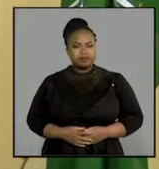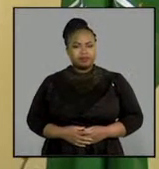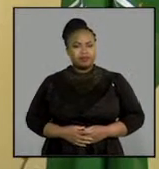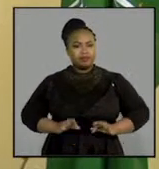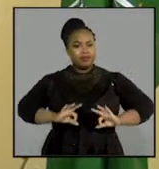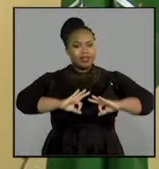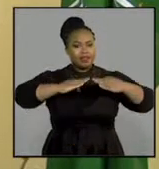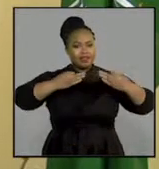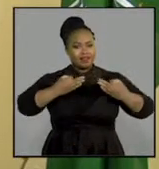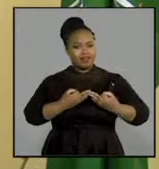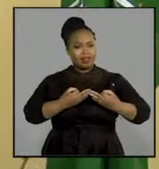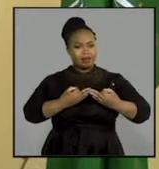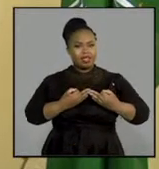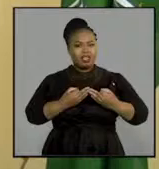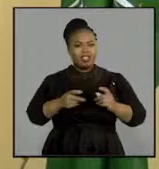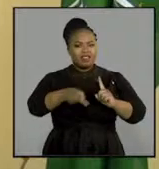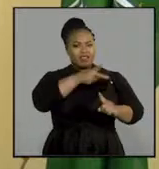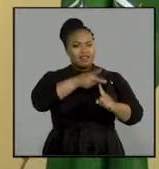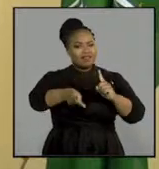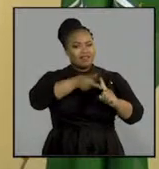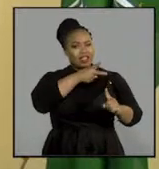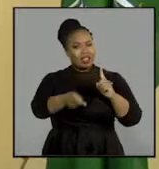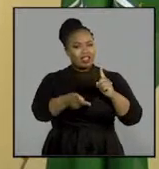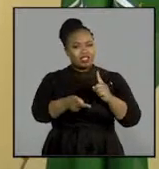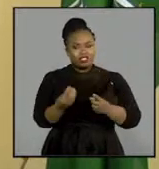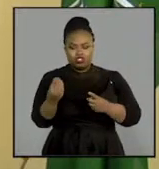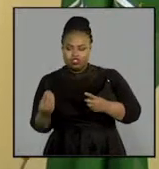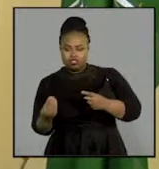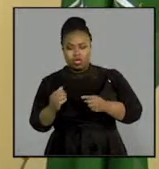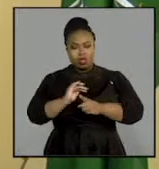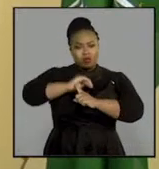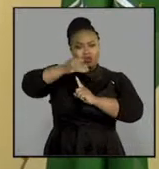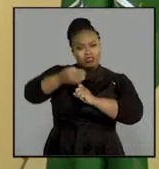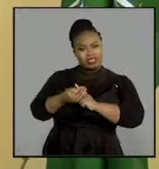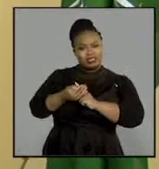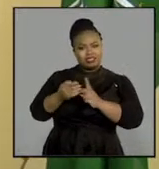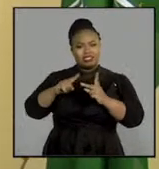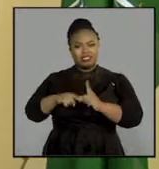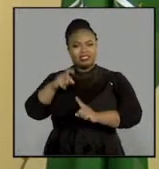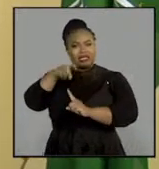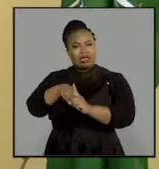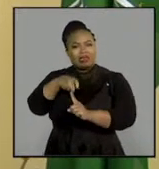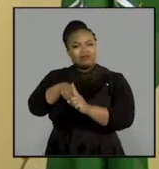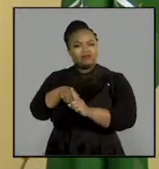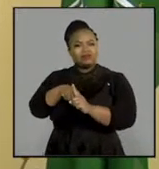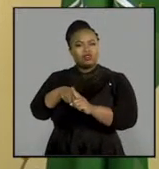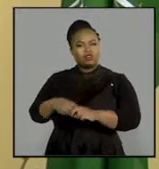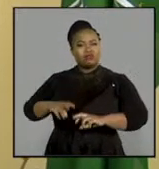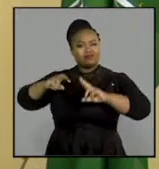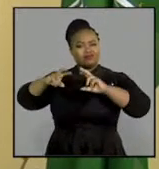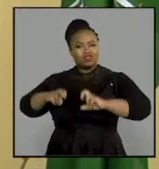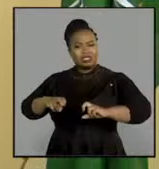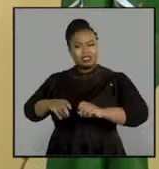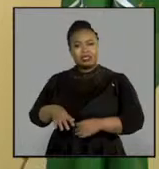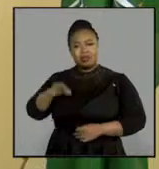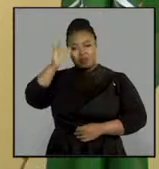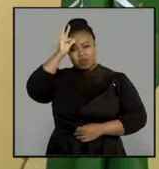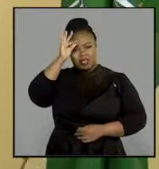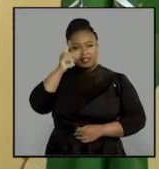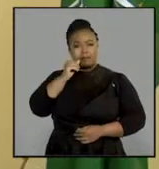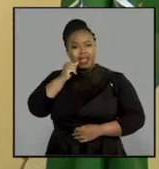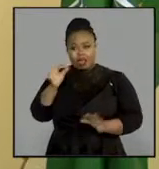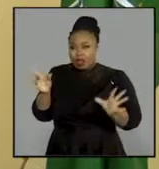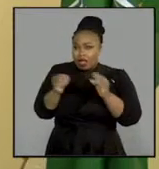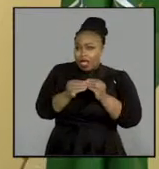Around 3,500 family violence, child protection, and sexual